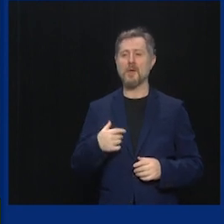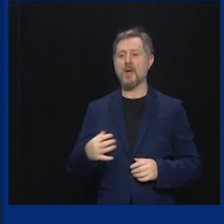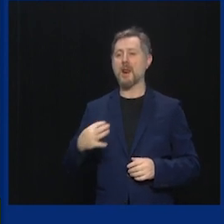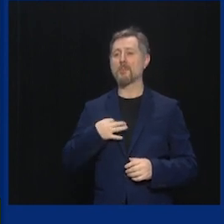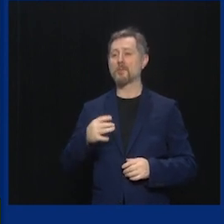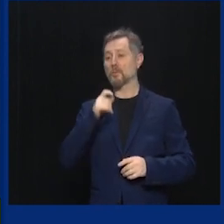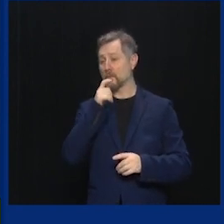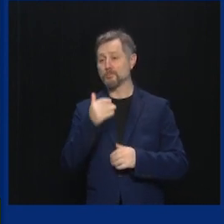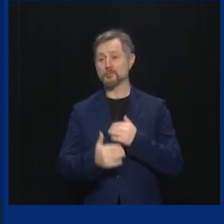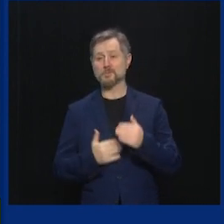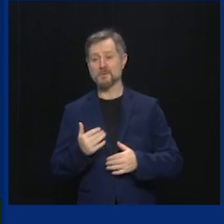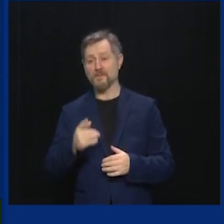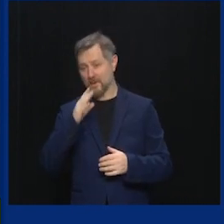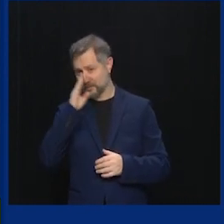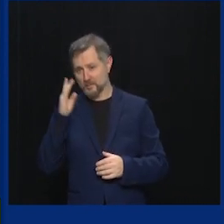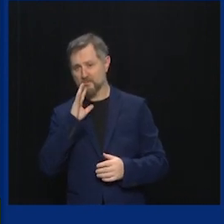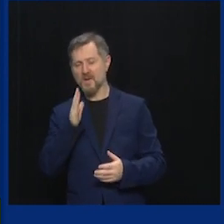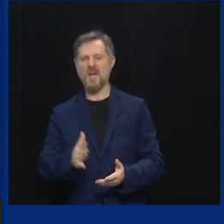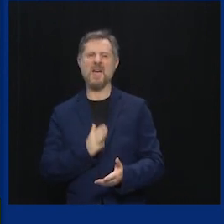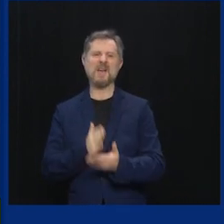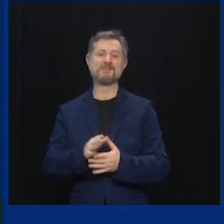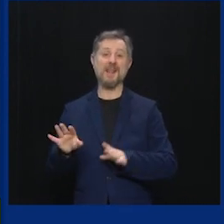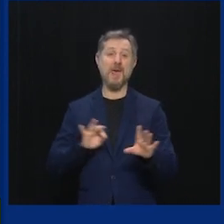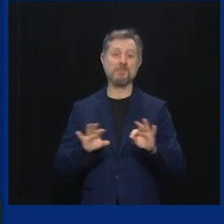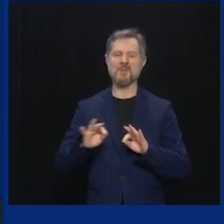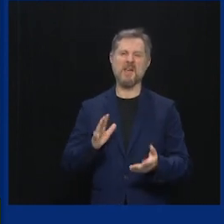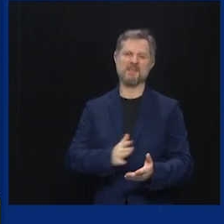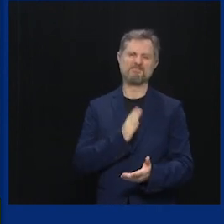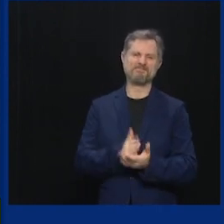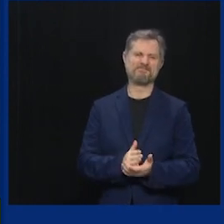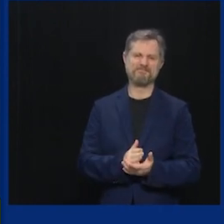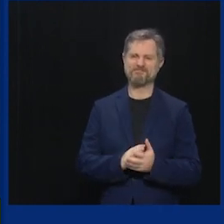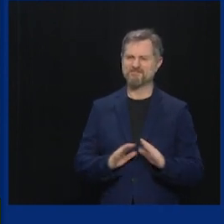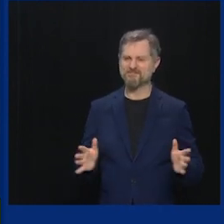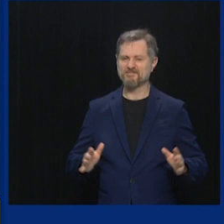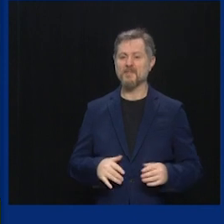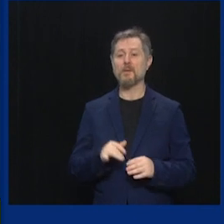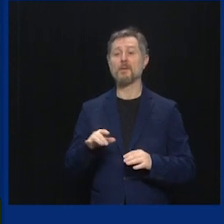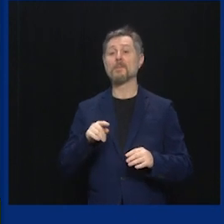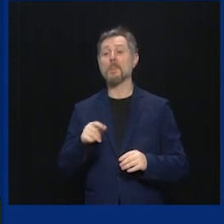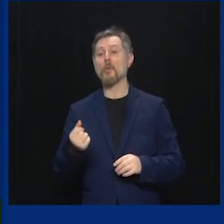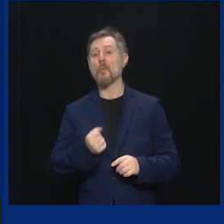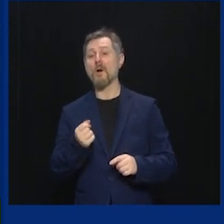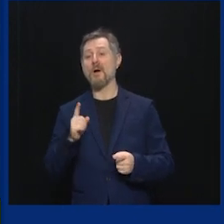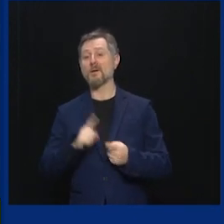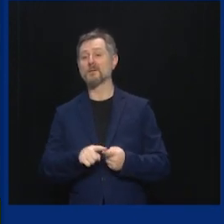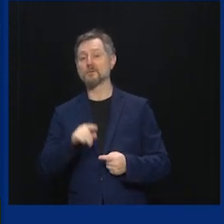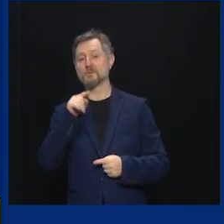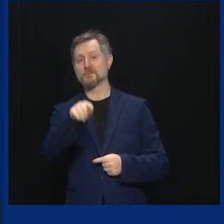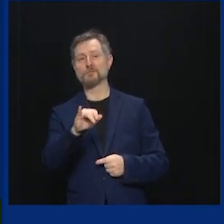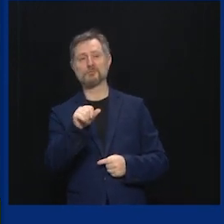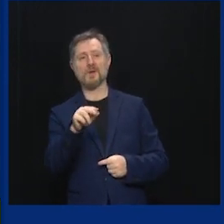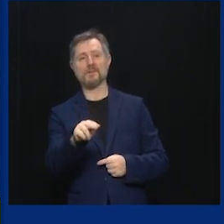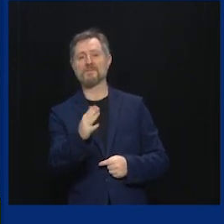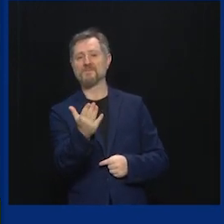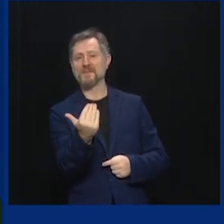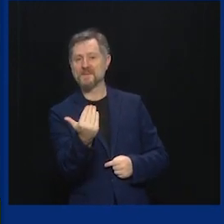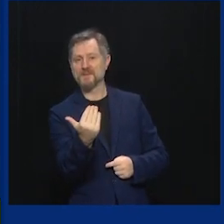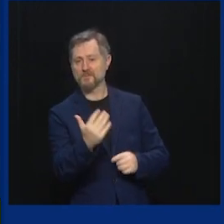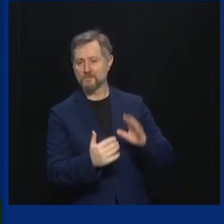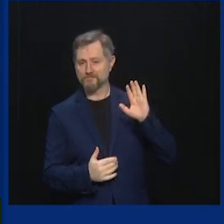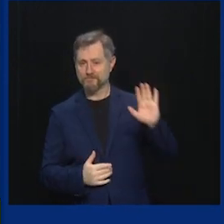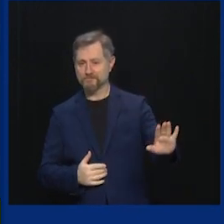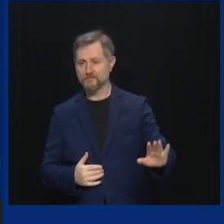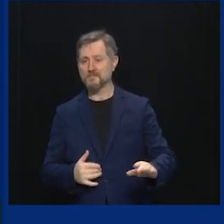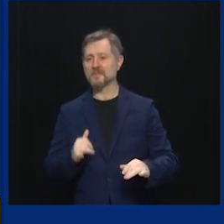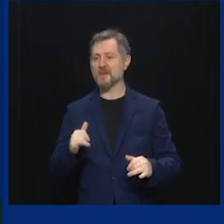short-staffed hospitals will cease, and we'll reassess that again January 15th. Now, flexibility. Key to success.